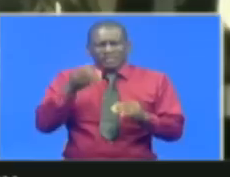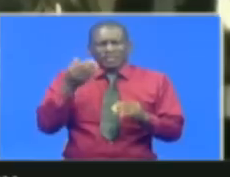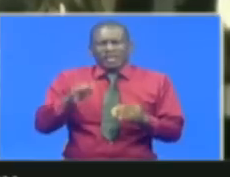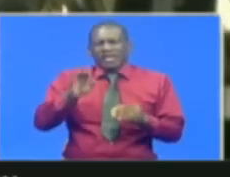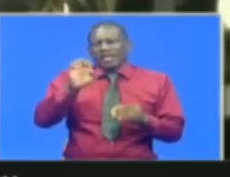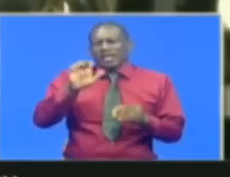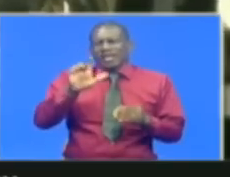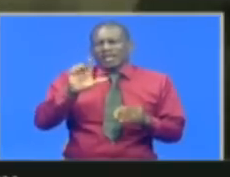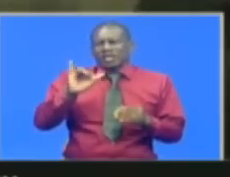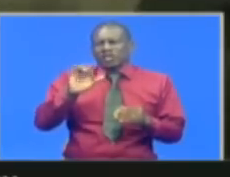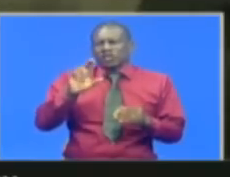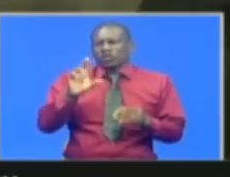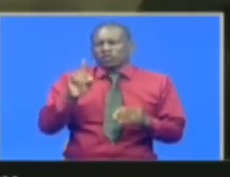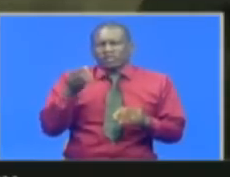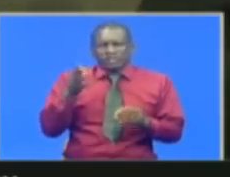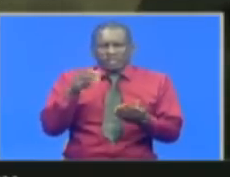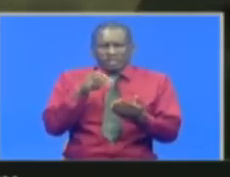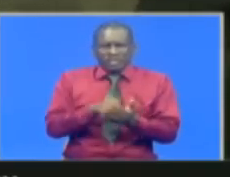again.